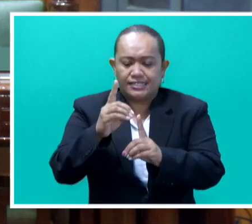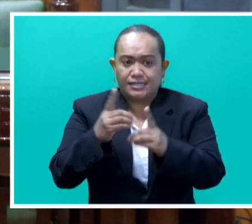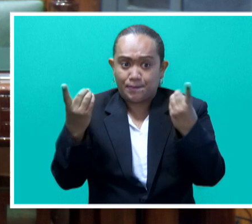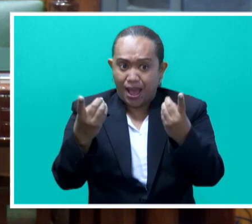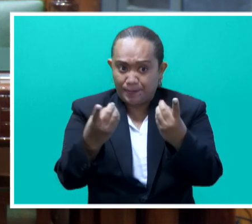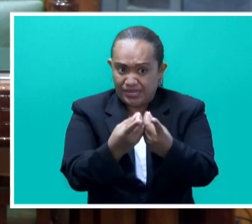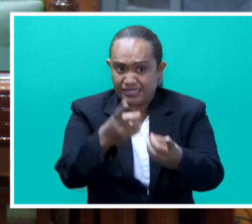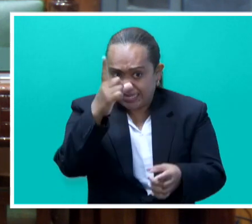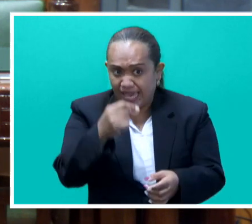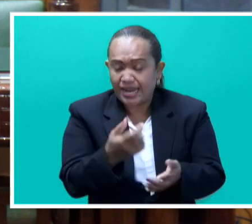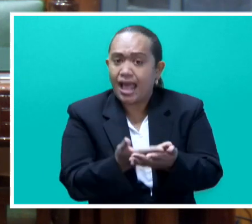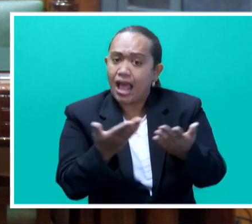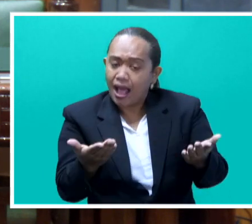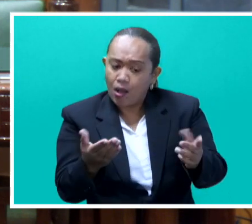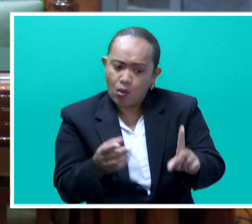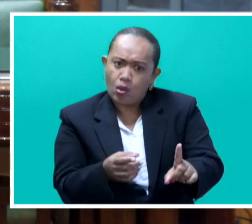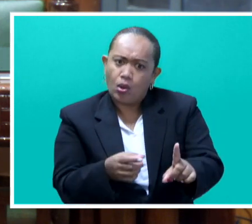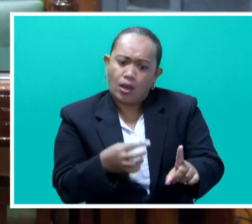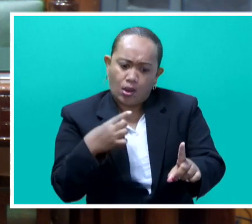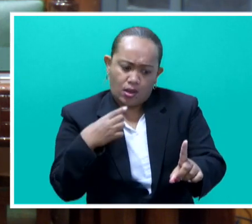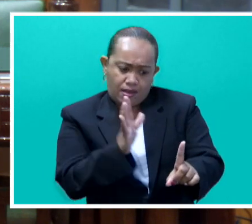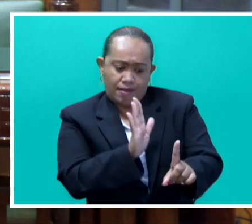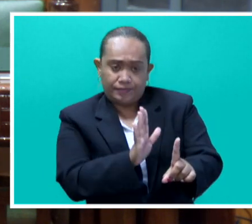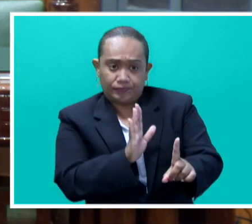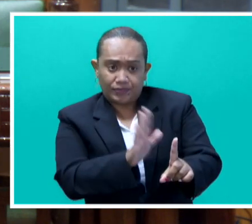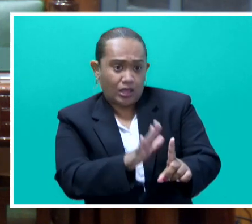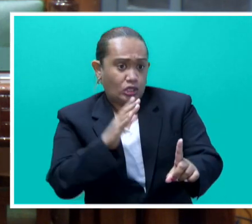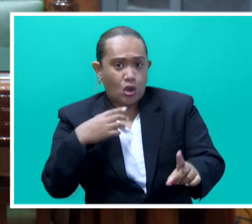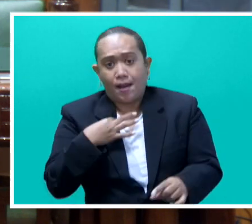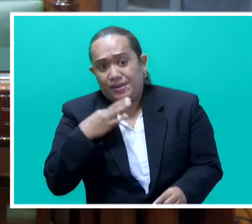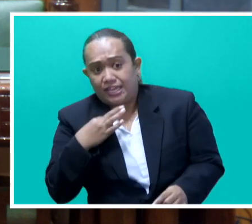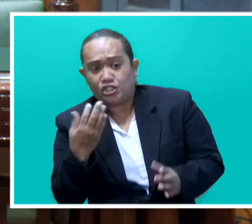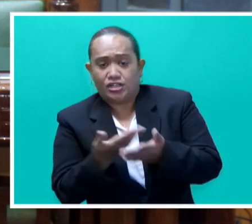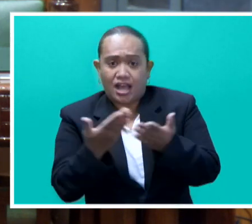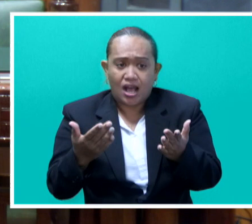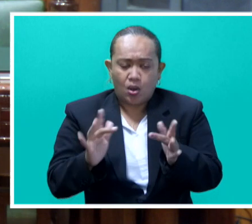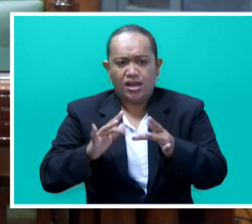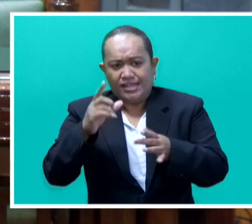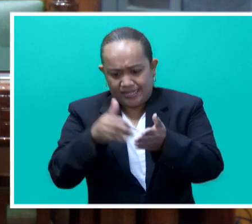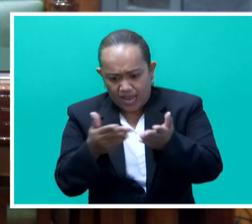and process applications electronically to reduce processing timelines.